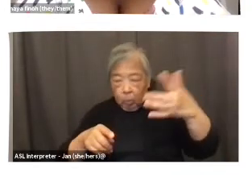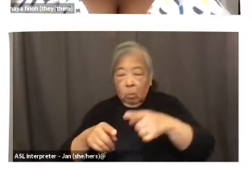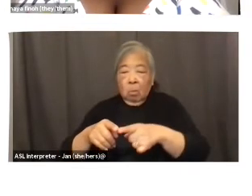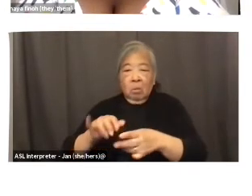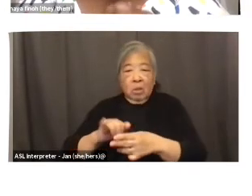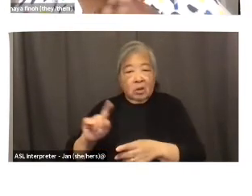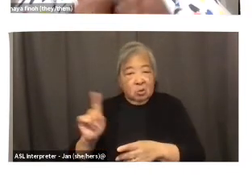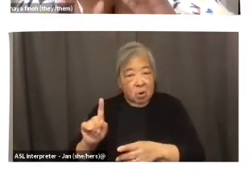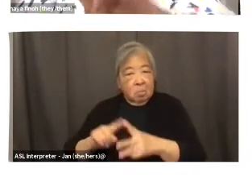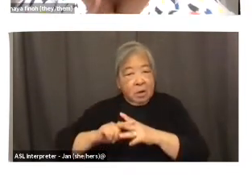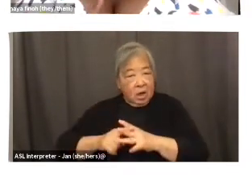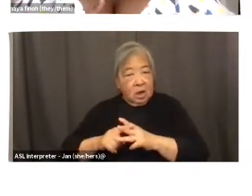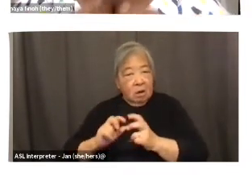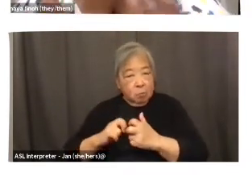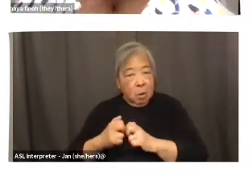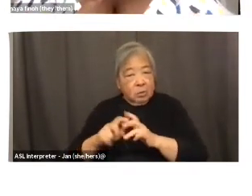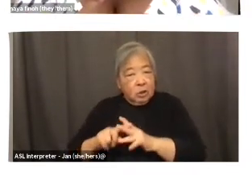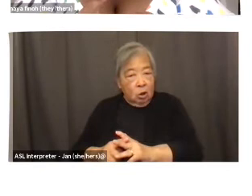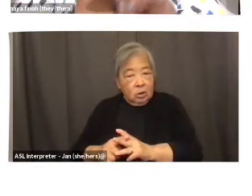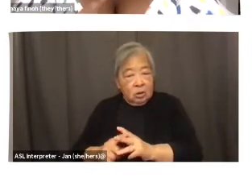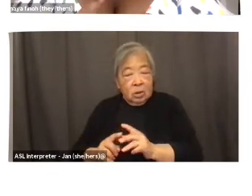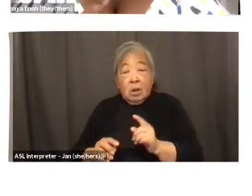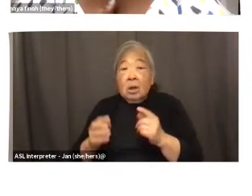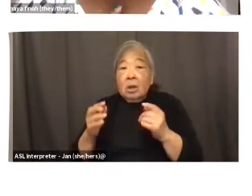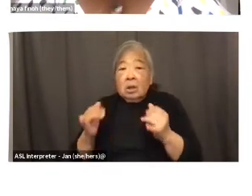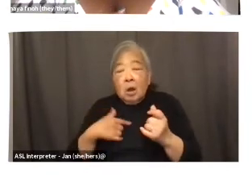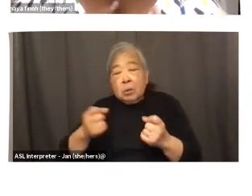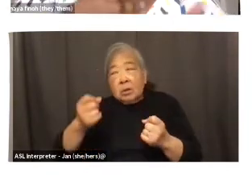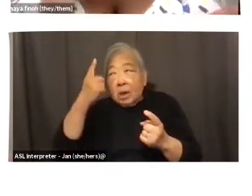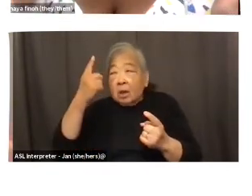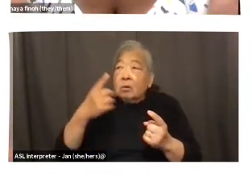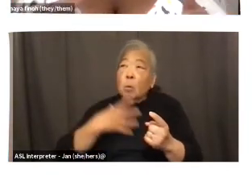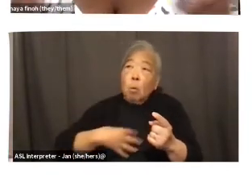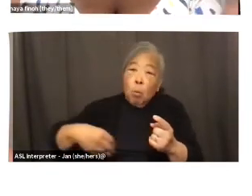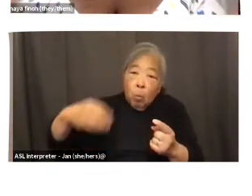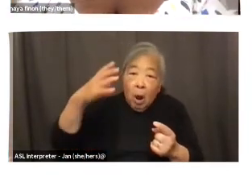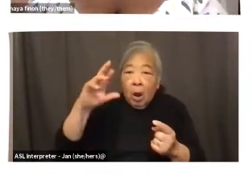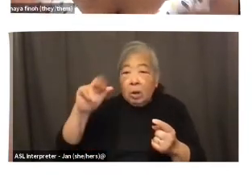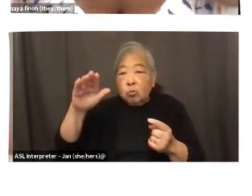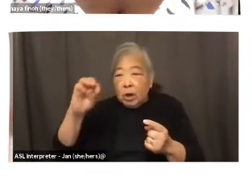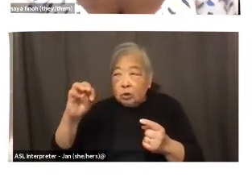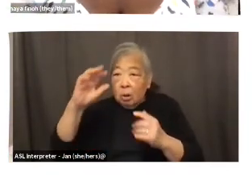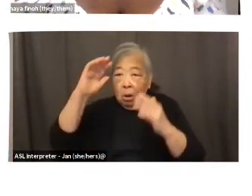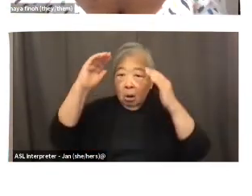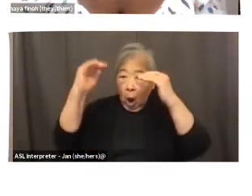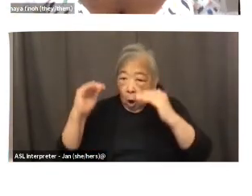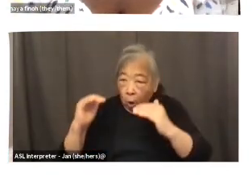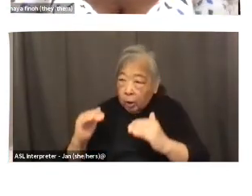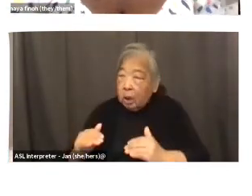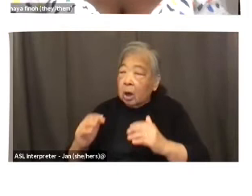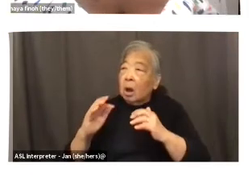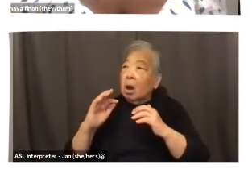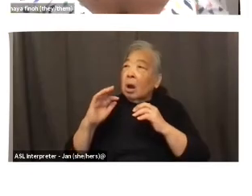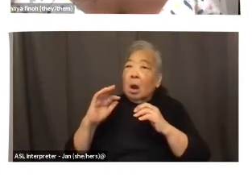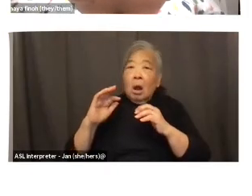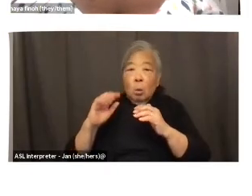Okay, next, please. So now that we have an understanding of white racial hierarchy and the many ways anti-Blackness manifests, how can